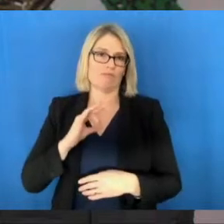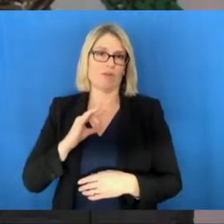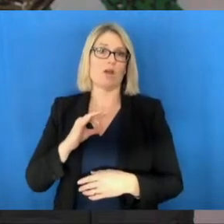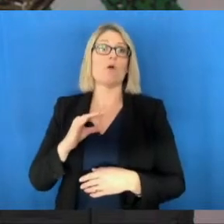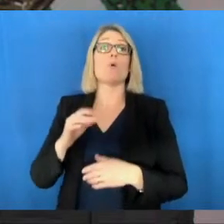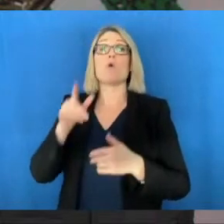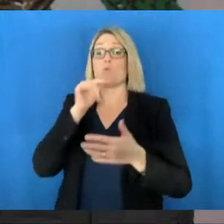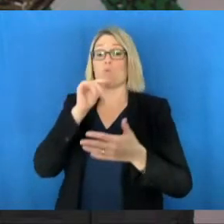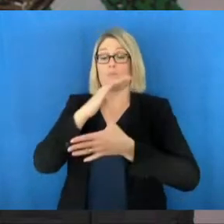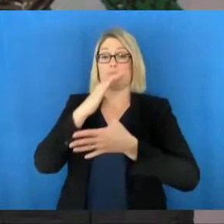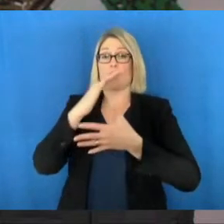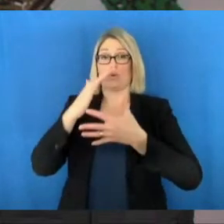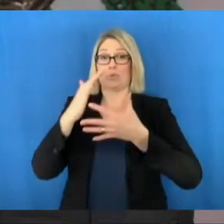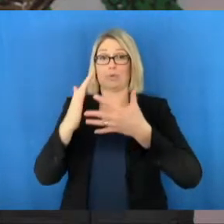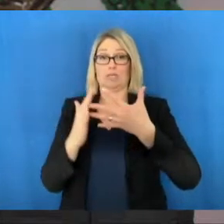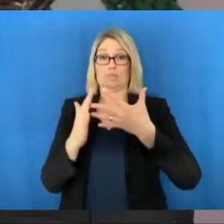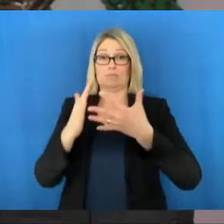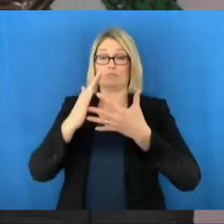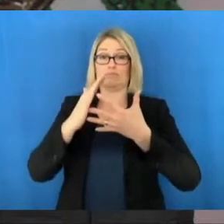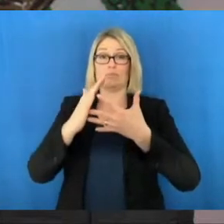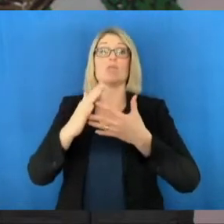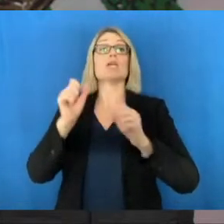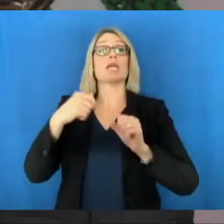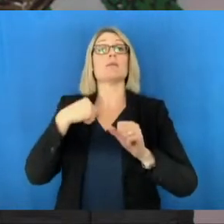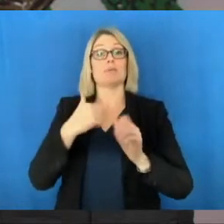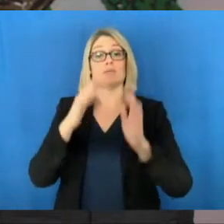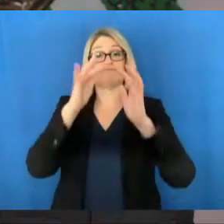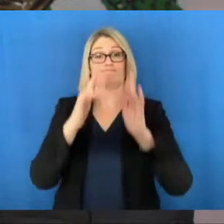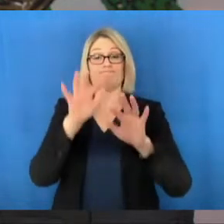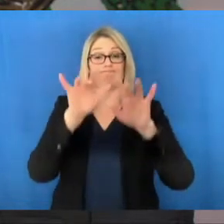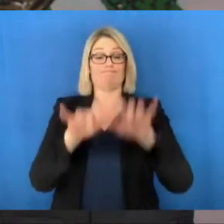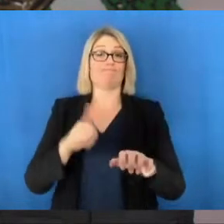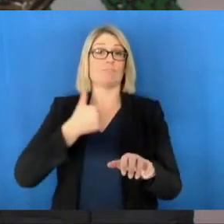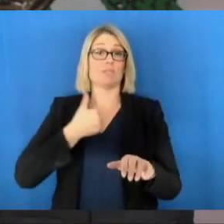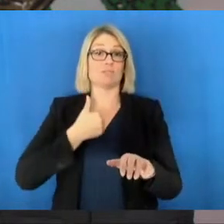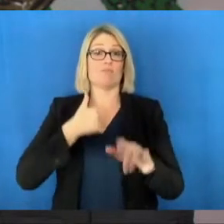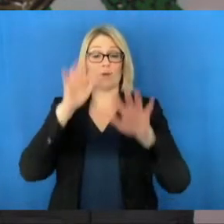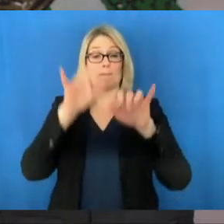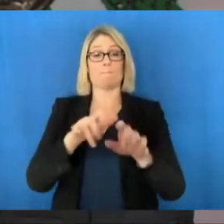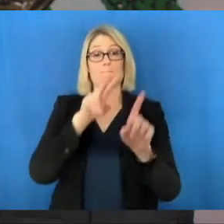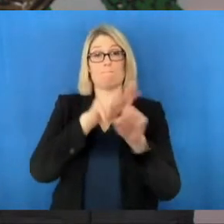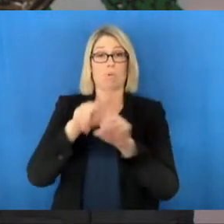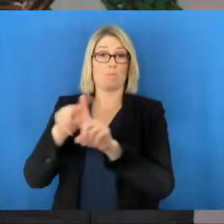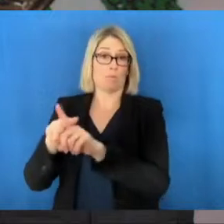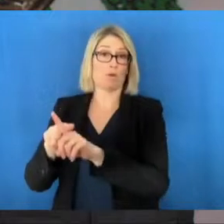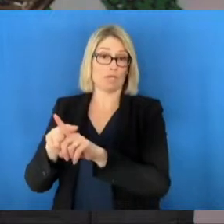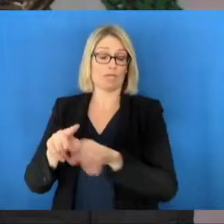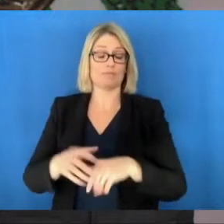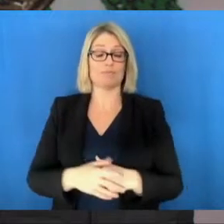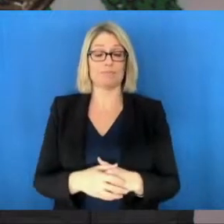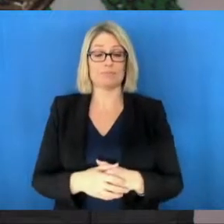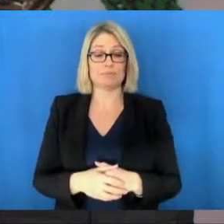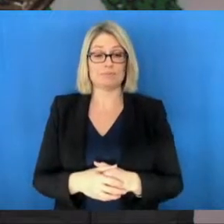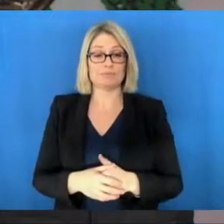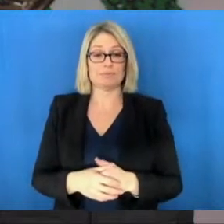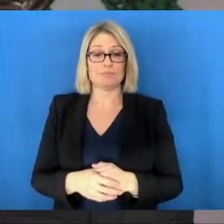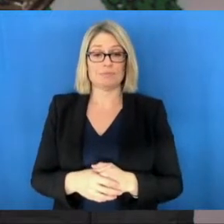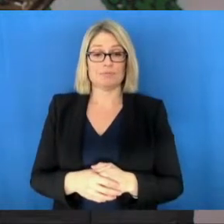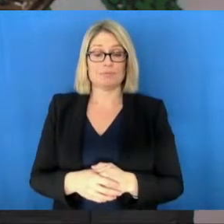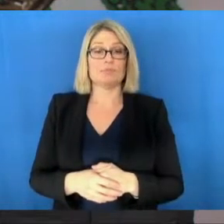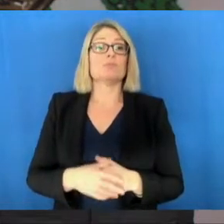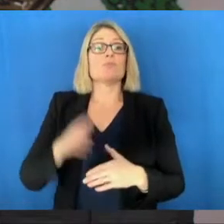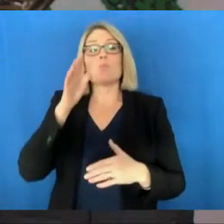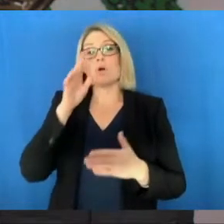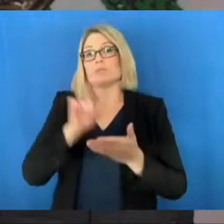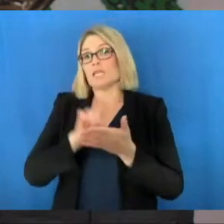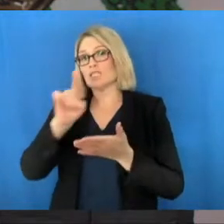identified would be able to go in and book their appointments directly online. So we're looking at some testing of that system and making